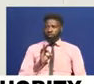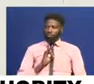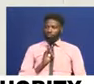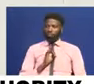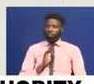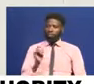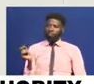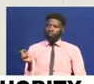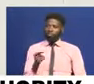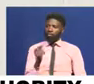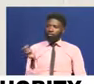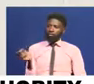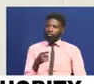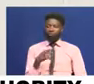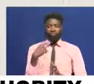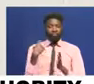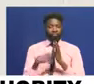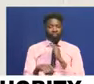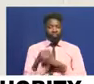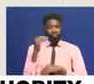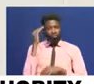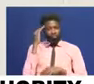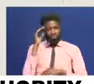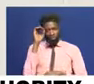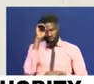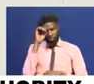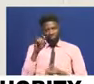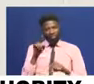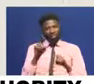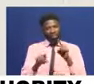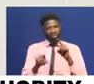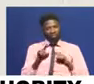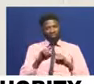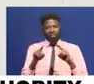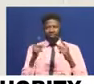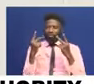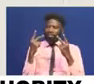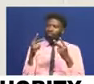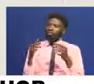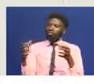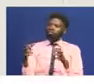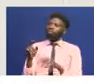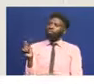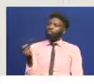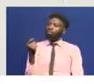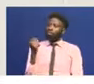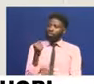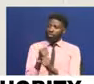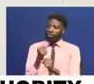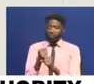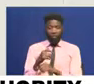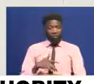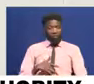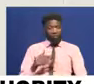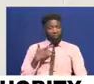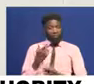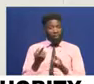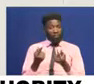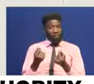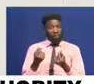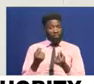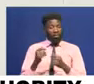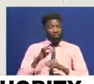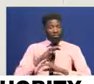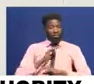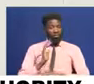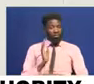I know there has been many arguments about this, but when you look at the Kenya's workforce, is this going to be enough